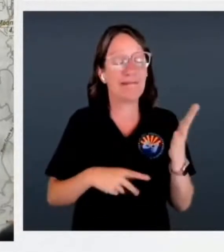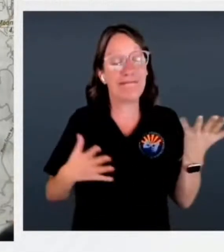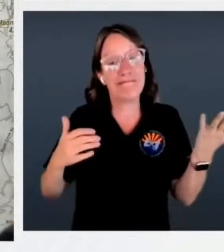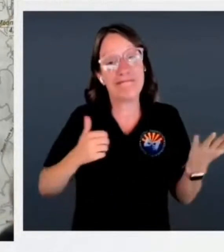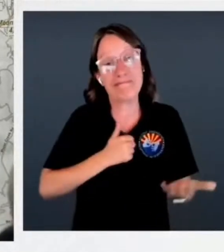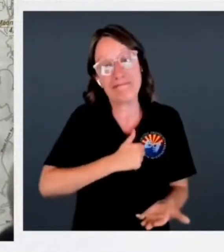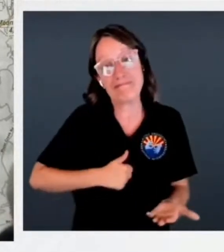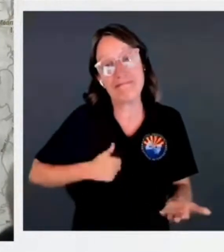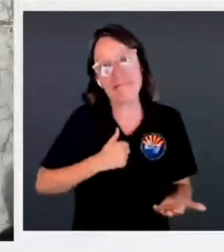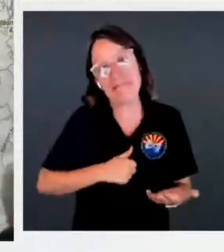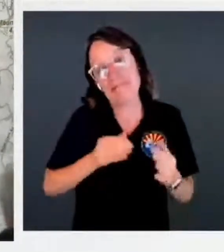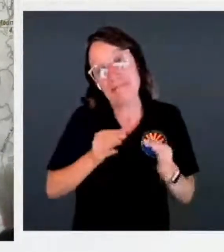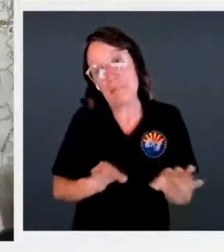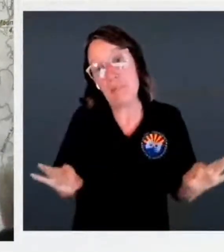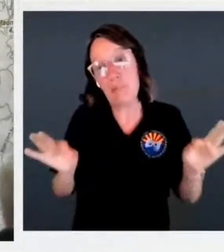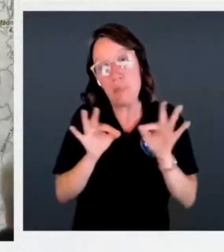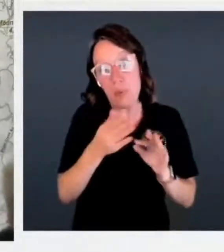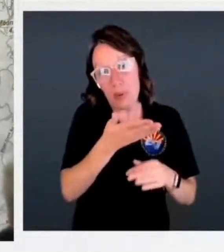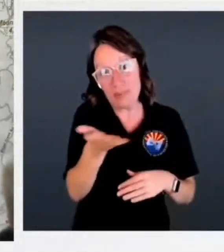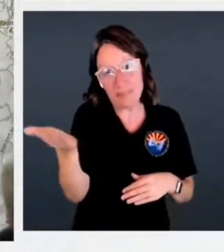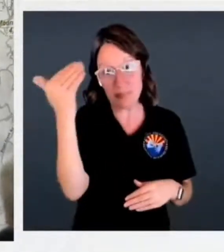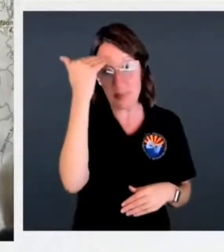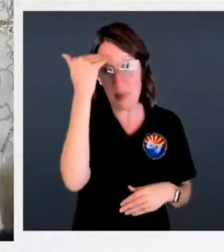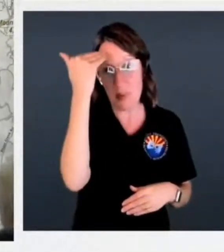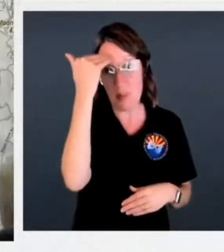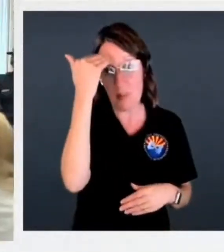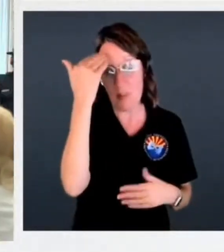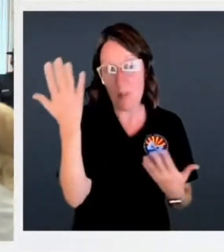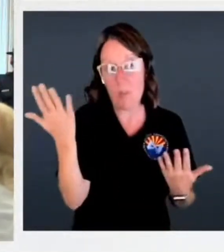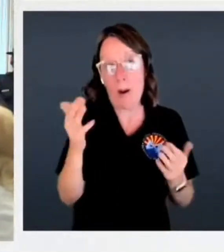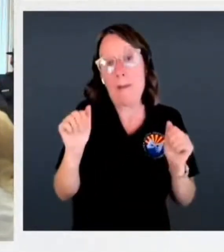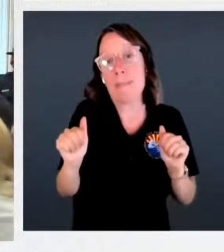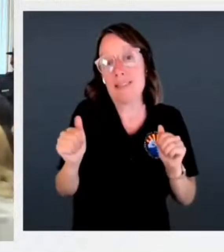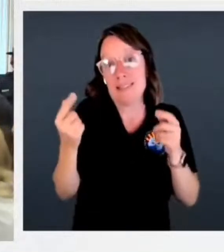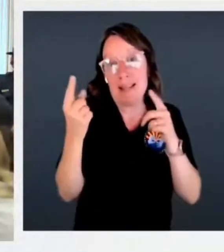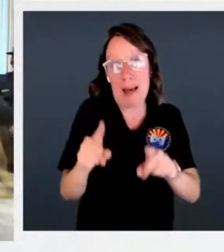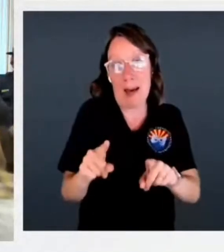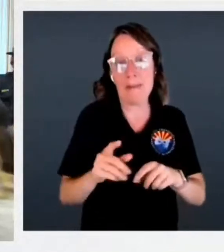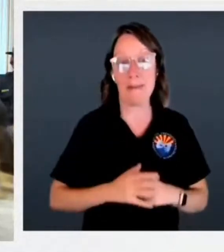wanted you guys to be aware of what the potential was out there for the weather.